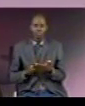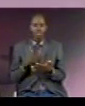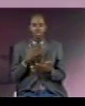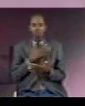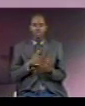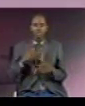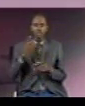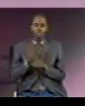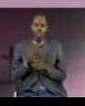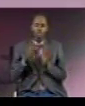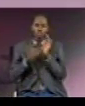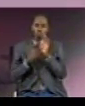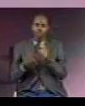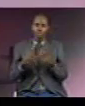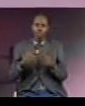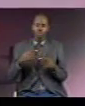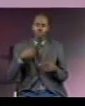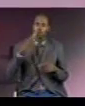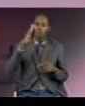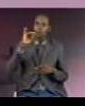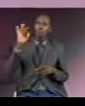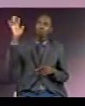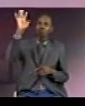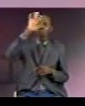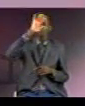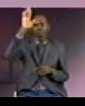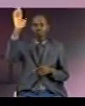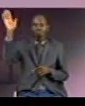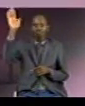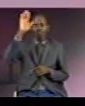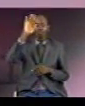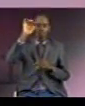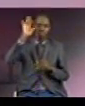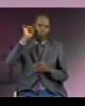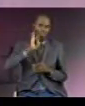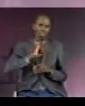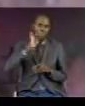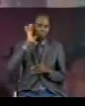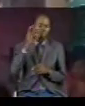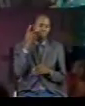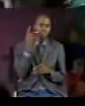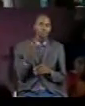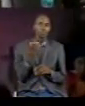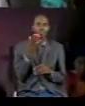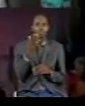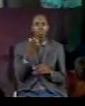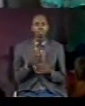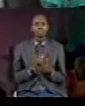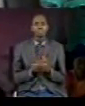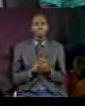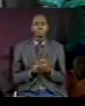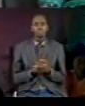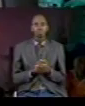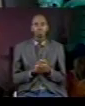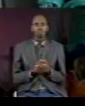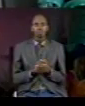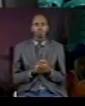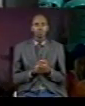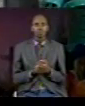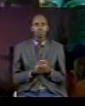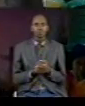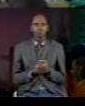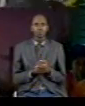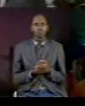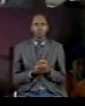Also with our VIPs, if you are there, we have counselors. Please raise up your hand. Raise up your hand if